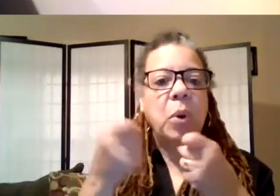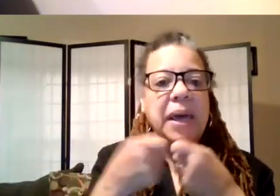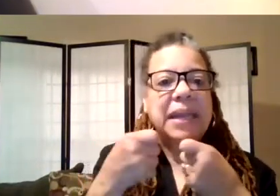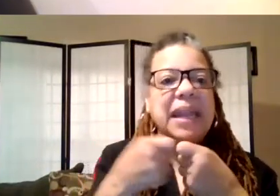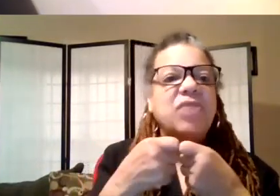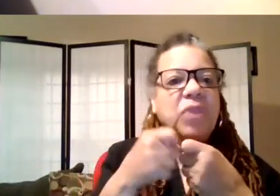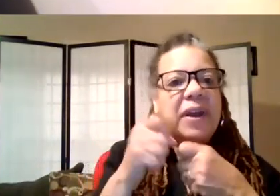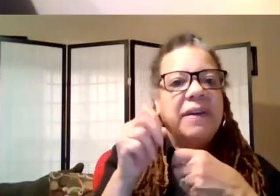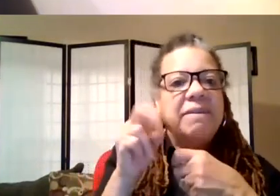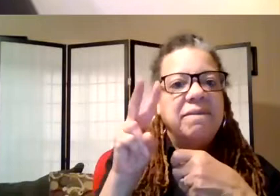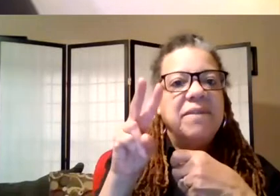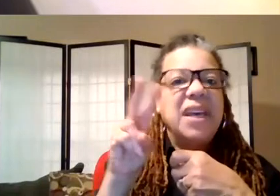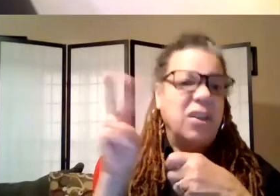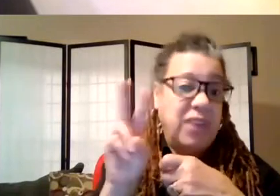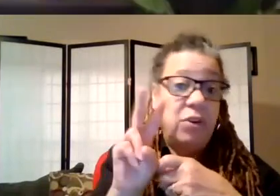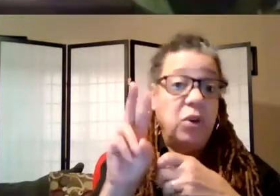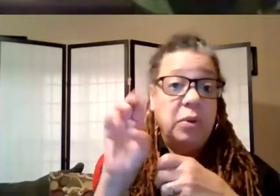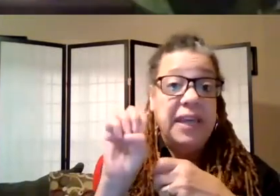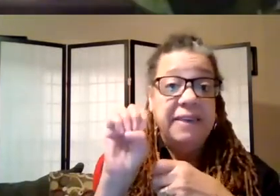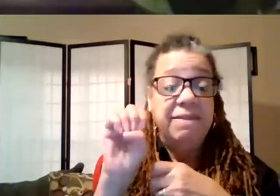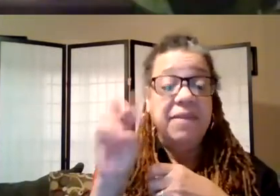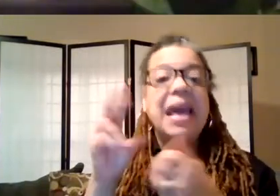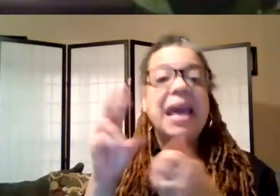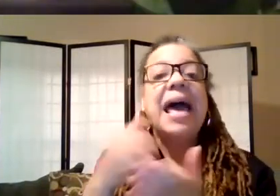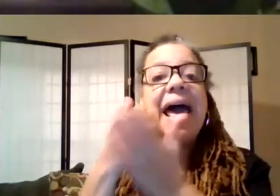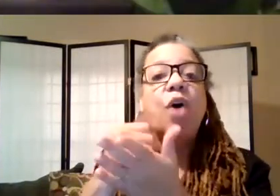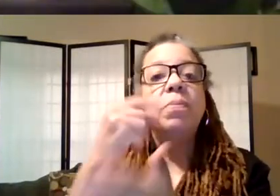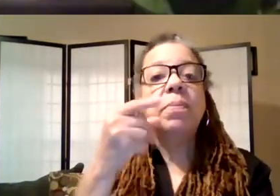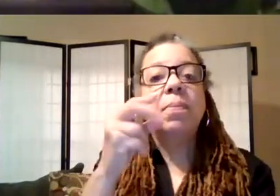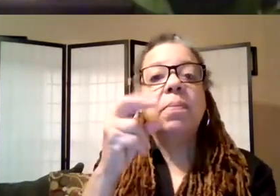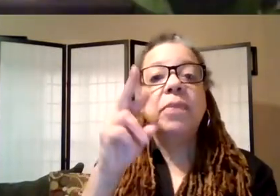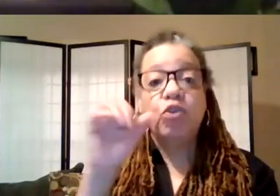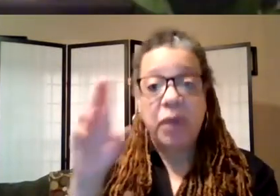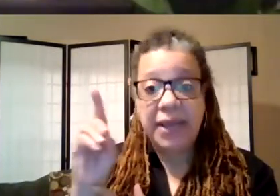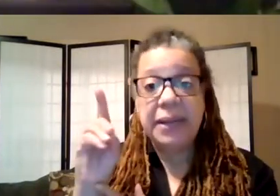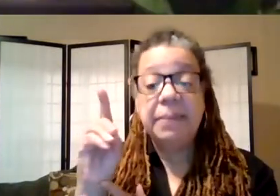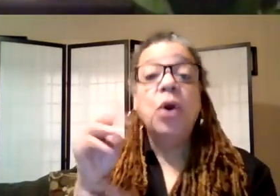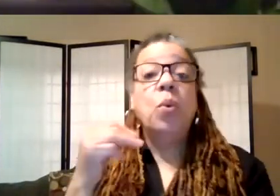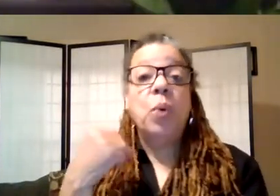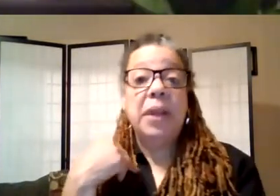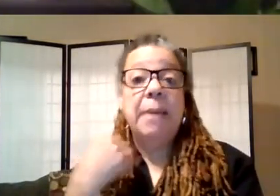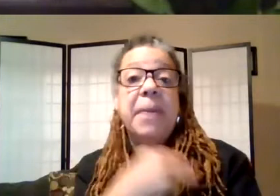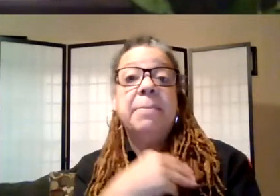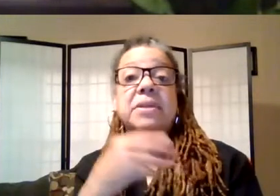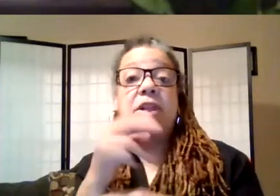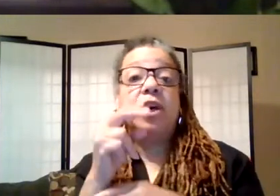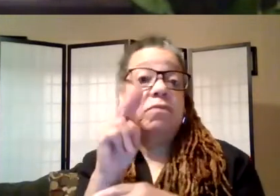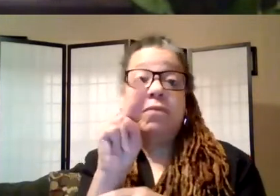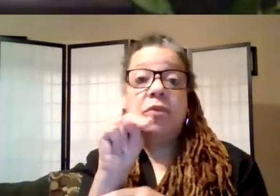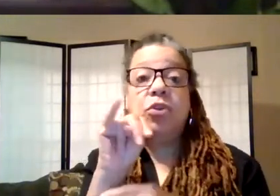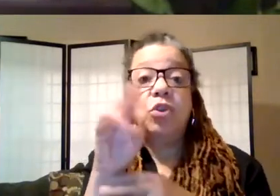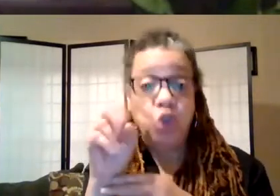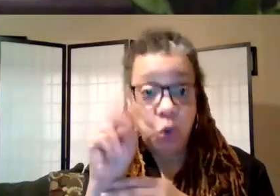help the grid? Okay. So my members at IBEW, the union electricians, they are construction